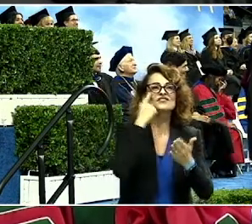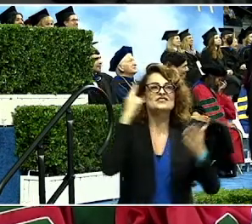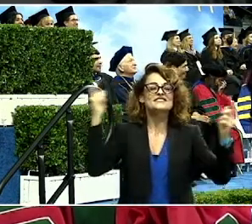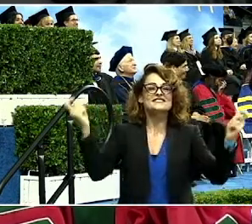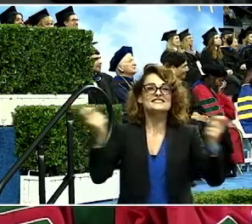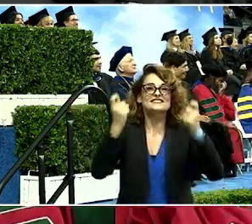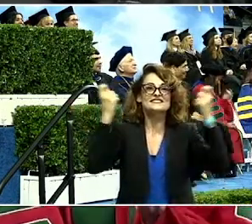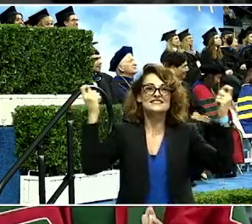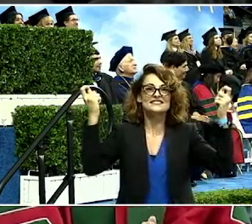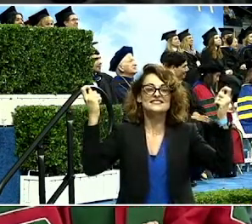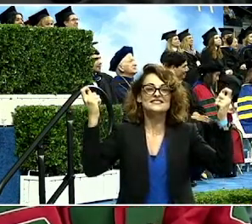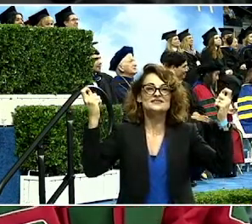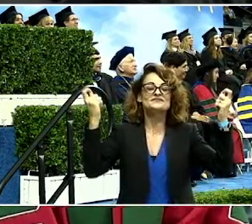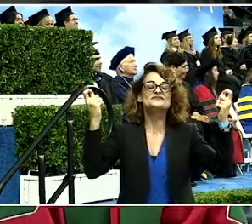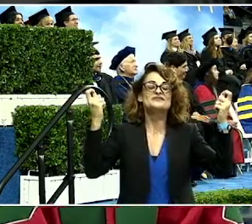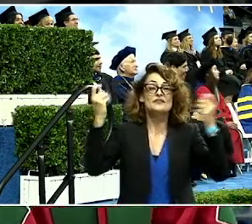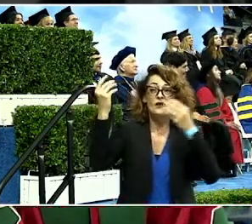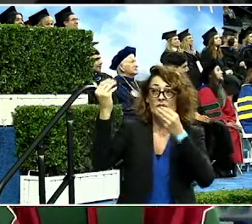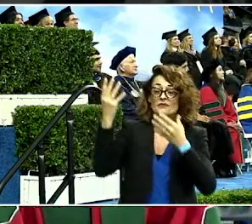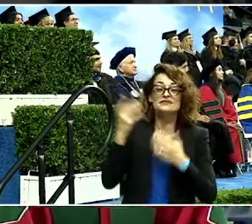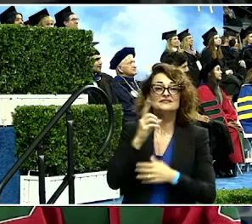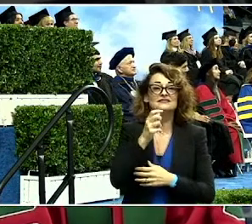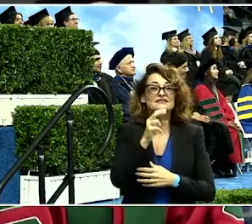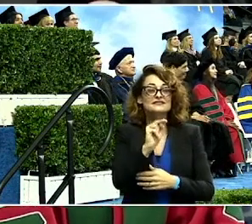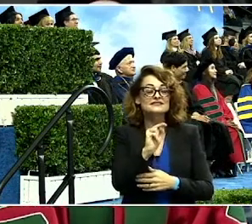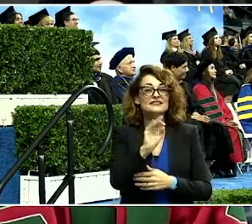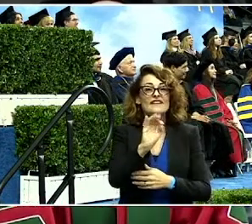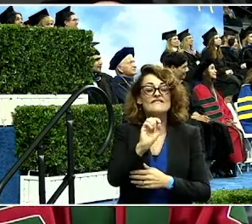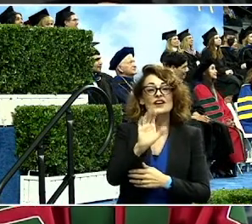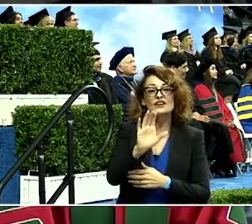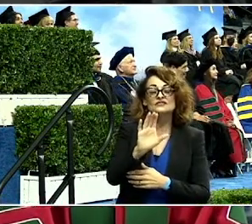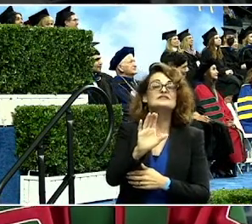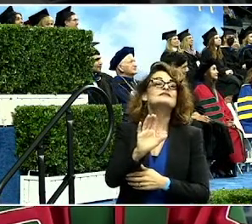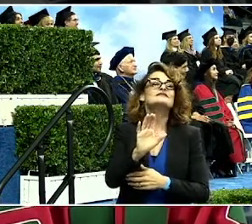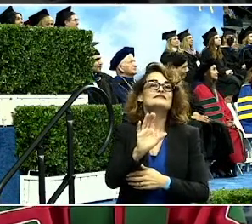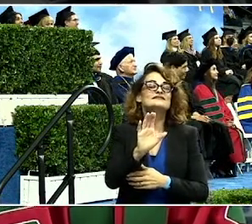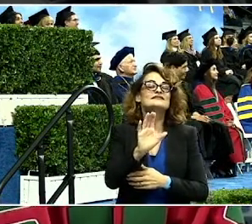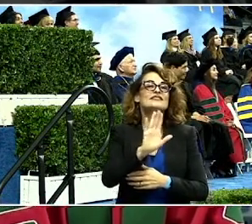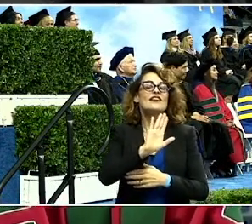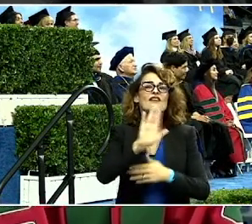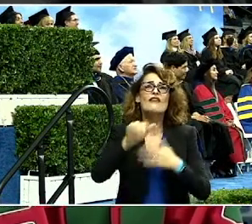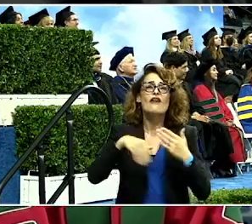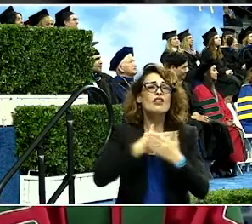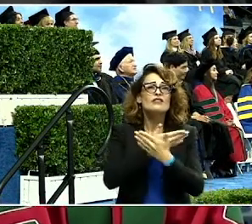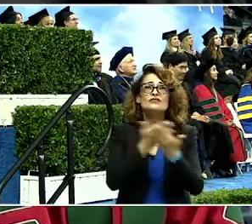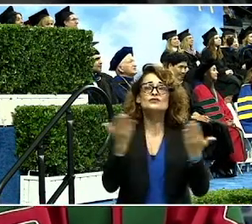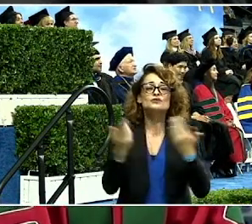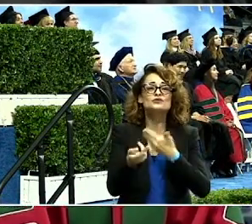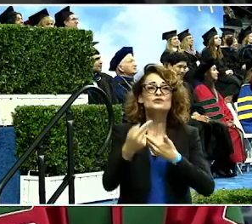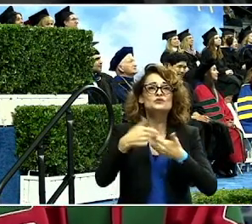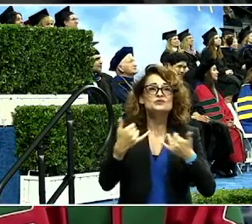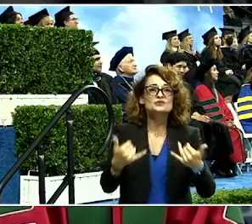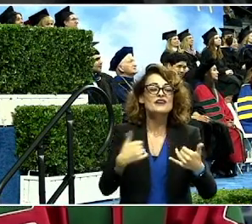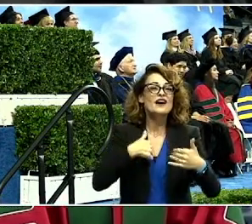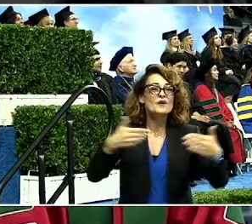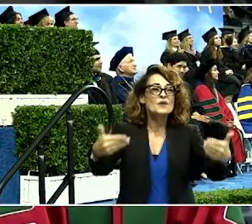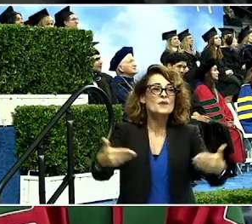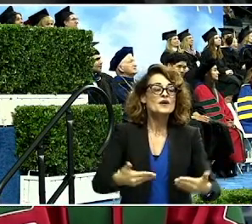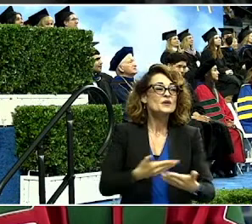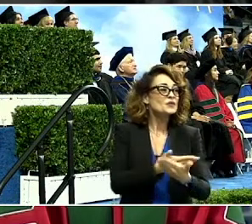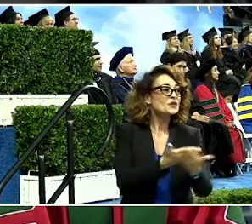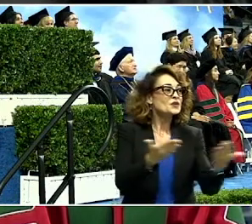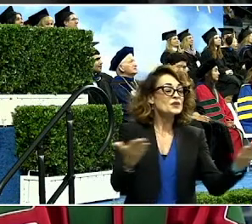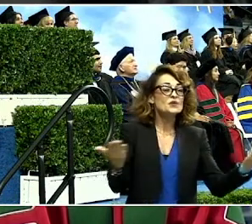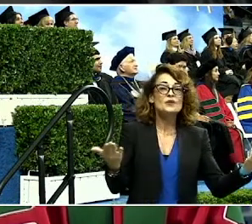of the deans, faculty, and honored guests who join me on this stage, I welcome you and your family to the